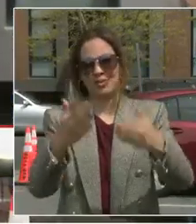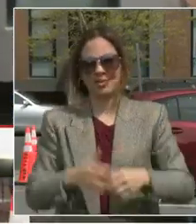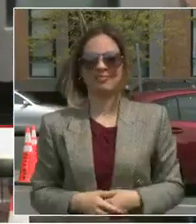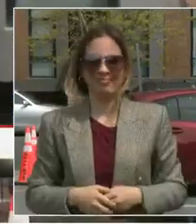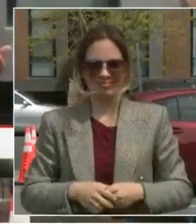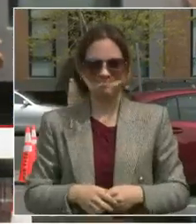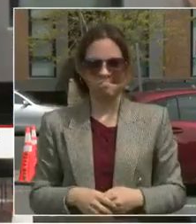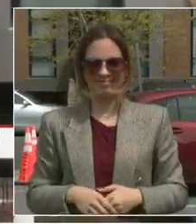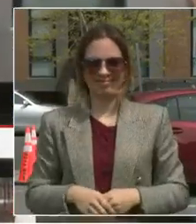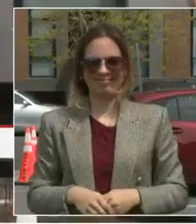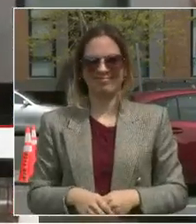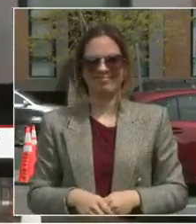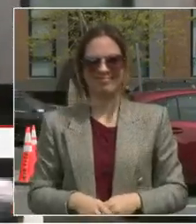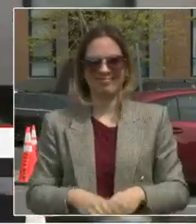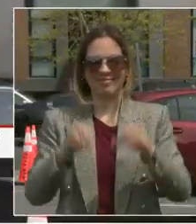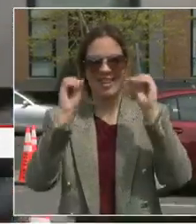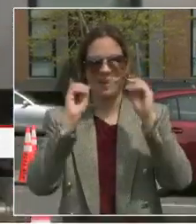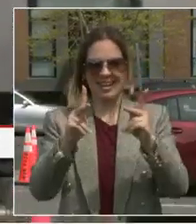Okay.